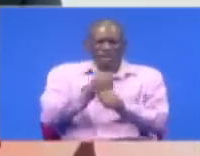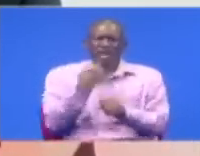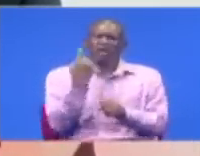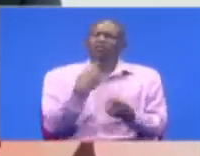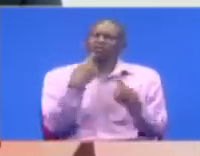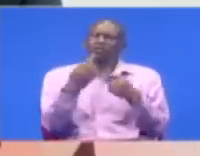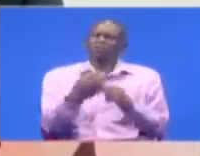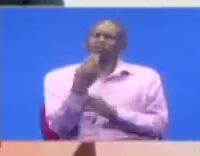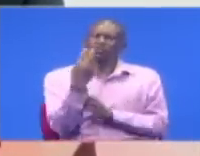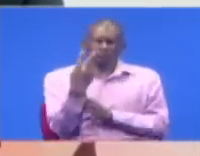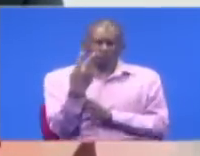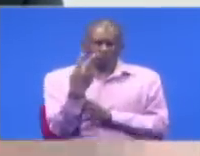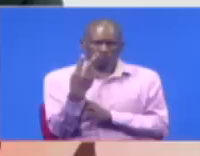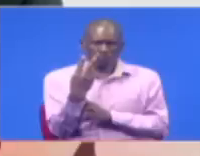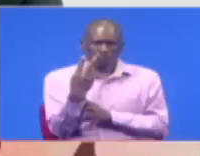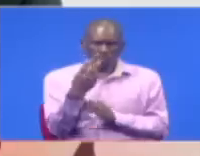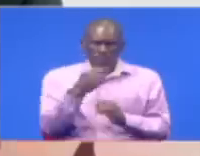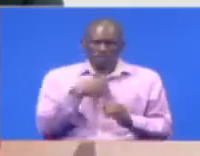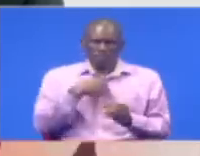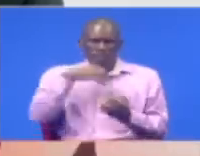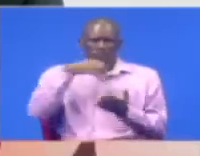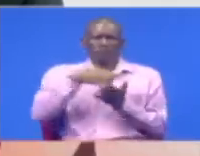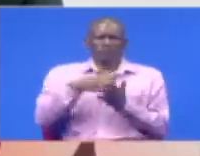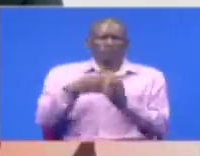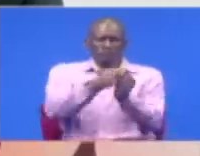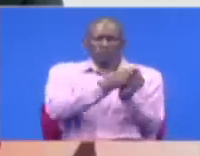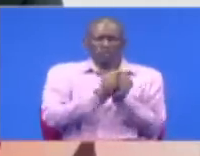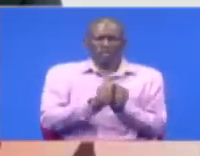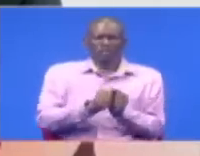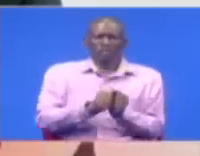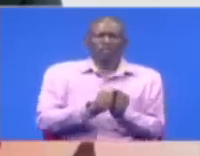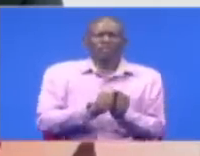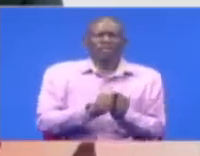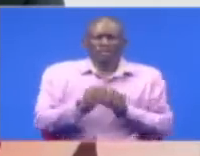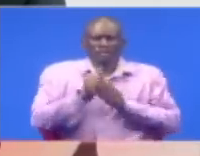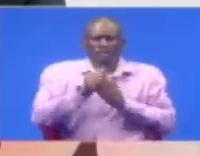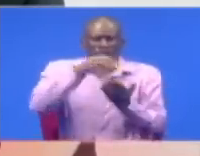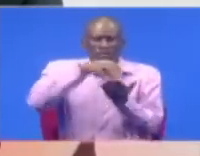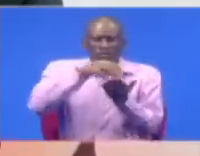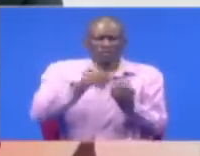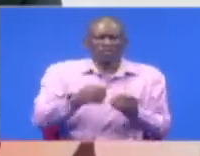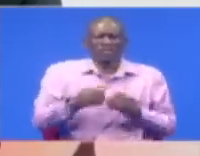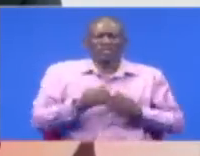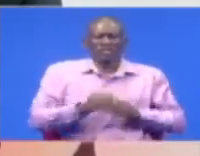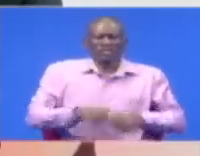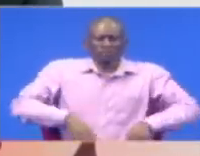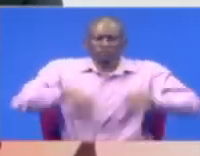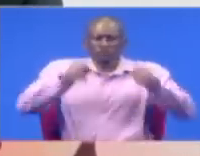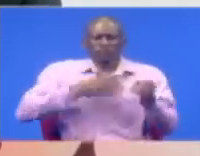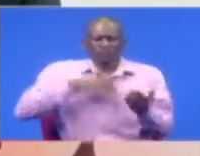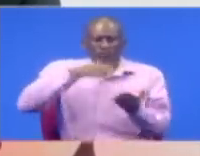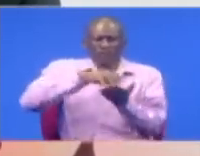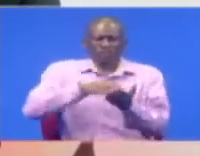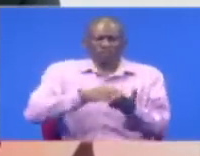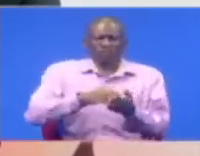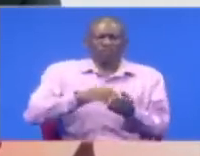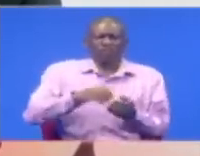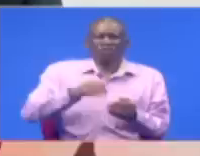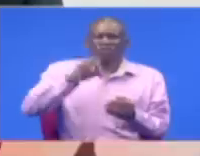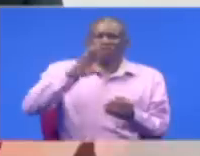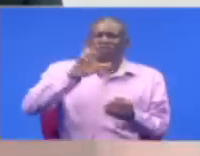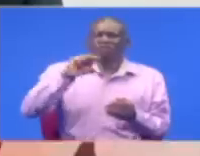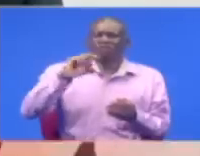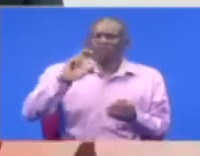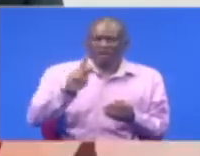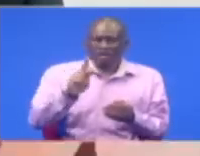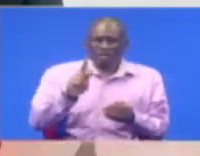two. I was involved together with the head of station, head of my section, Mr. Frank Shields,